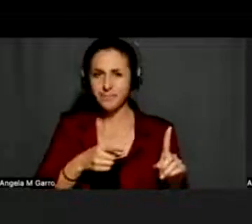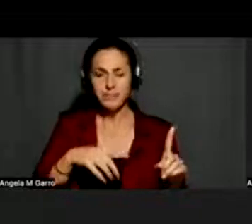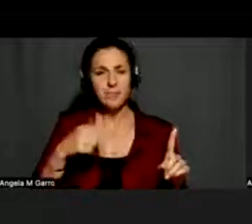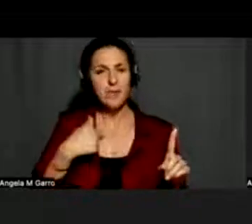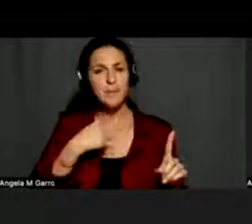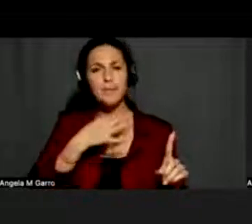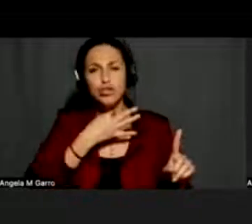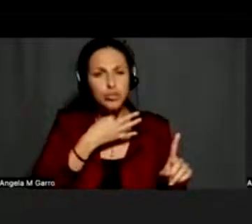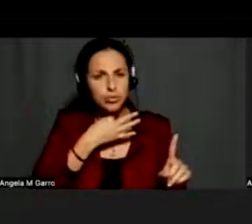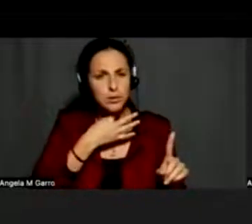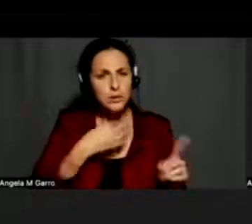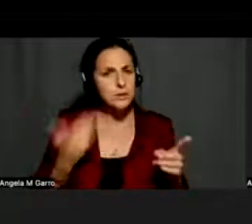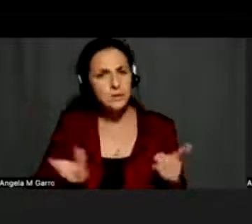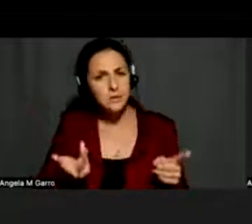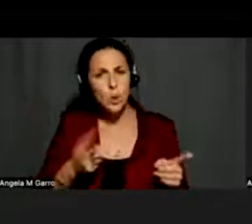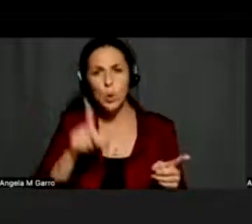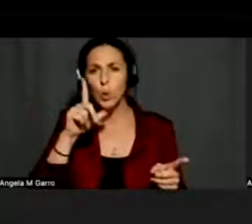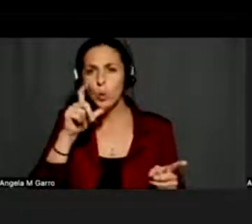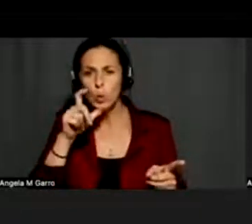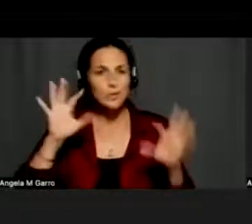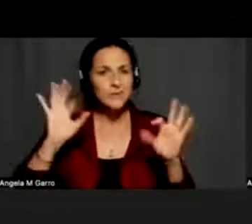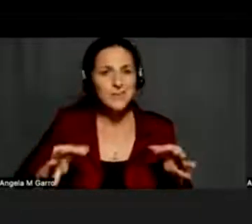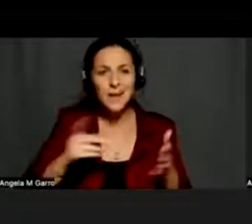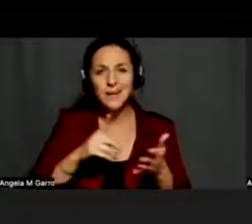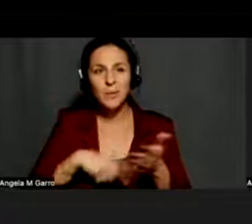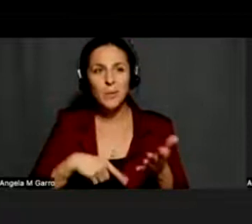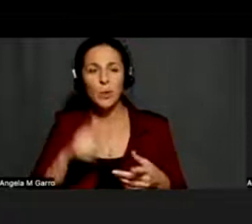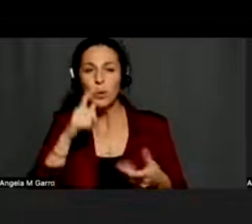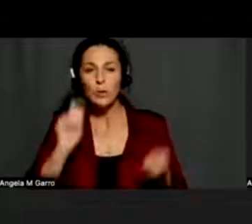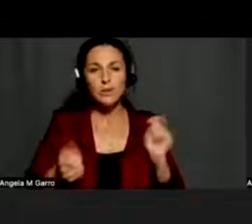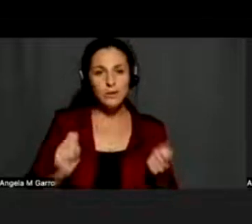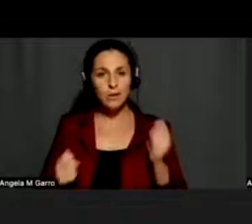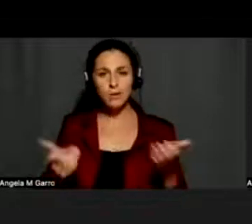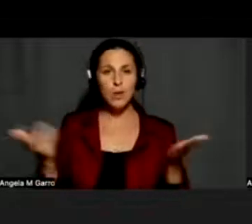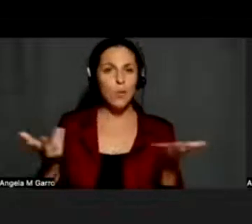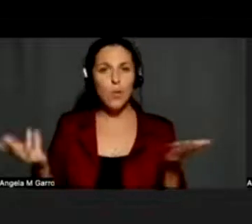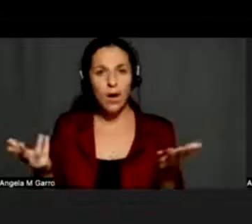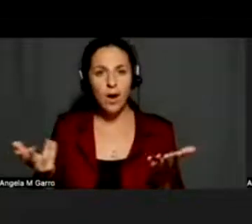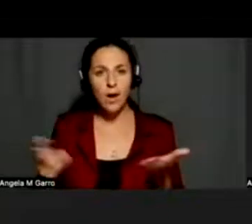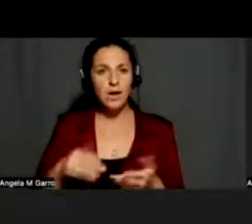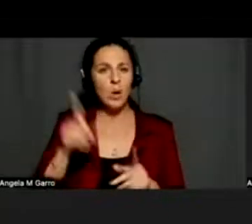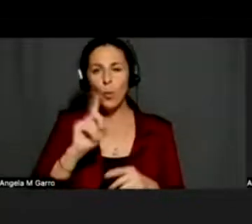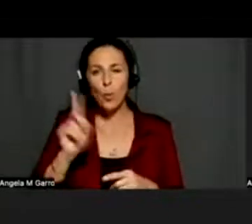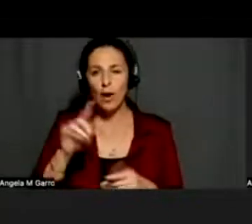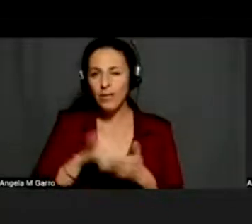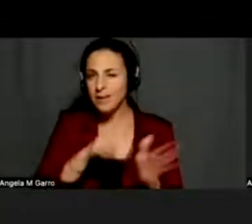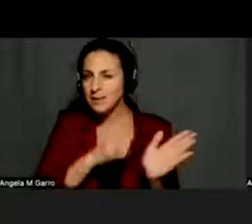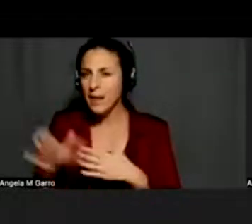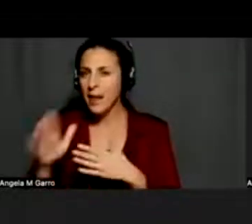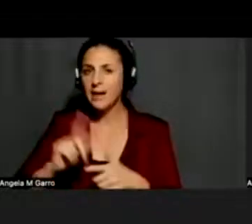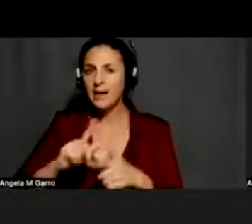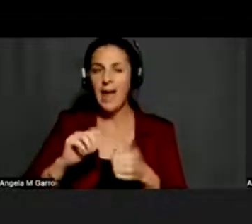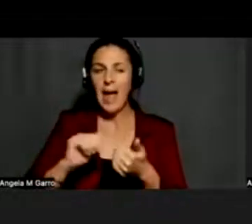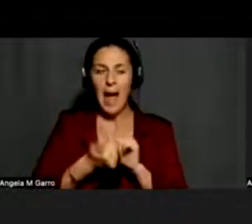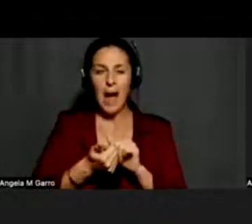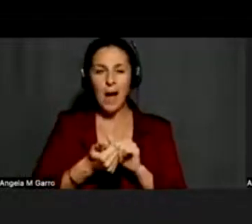just curious about like who's decided what, who suggested what, where that was planned, and then how the order of those things